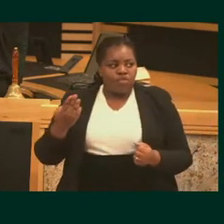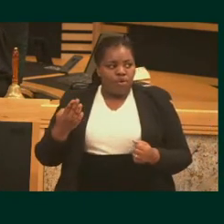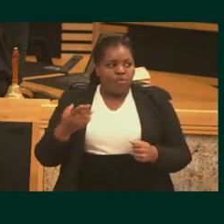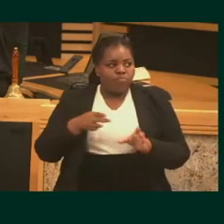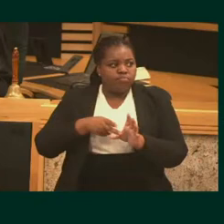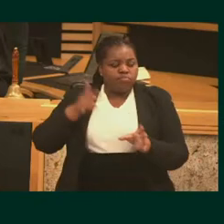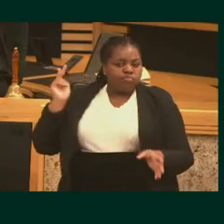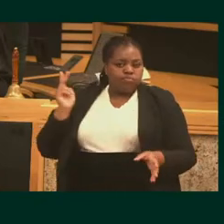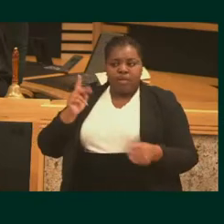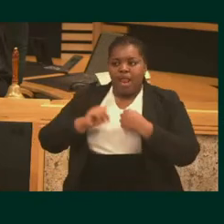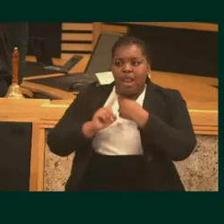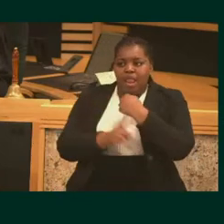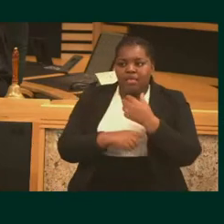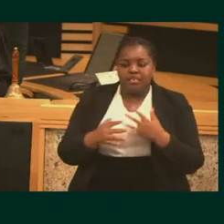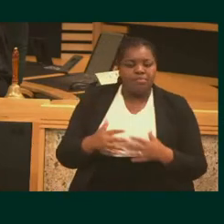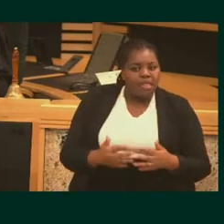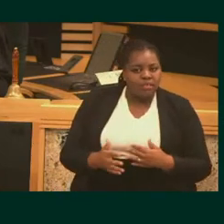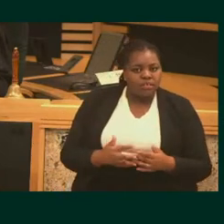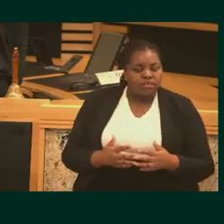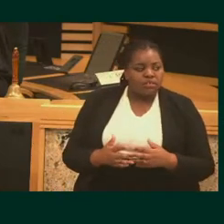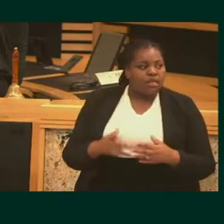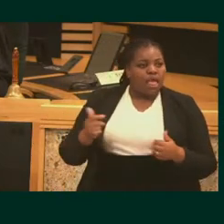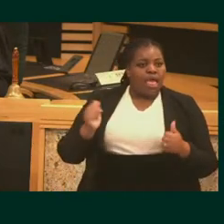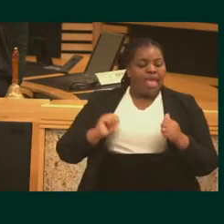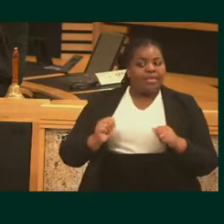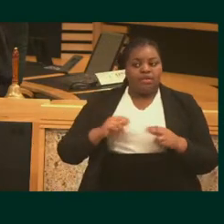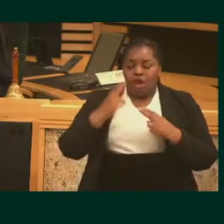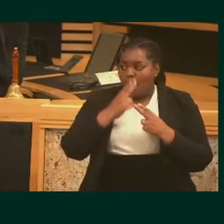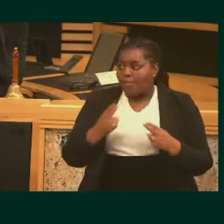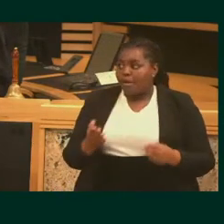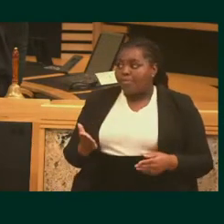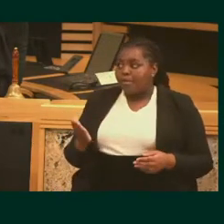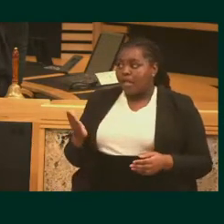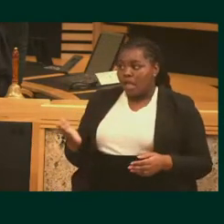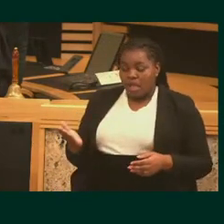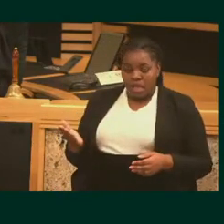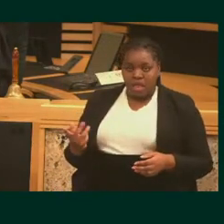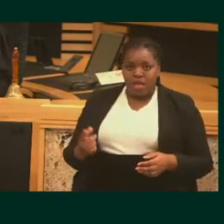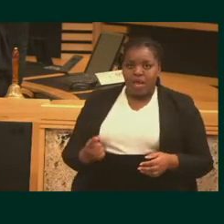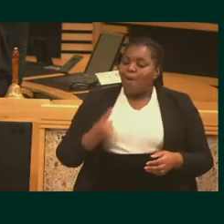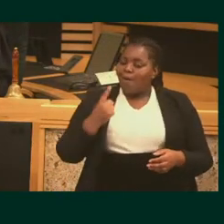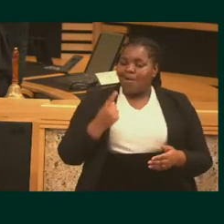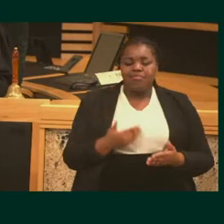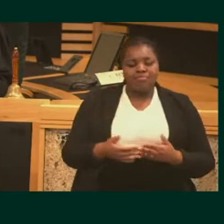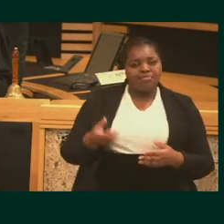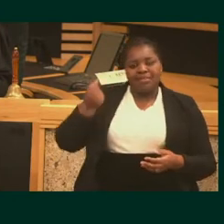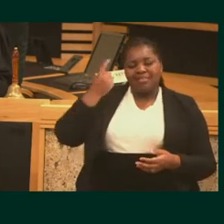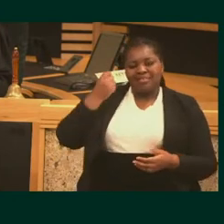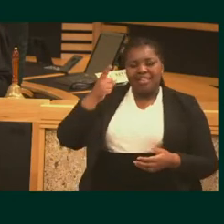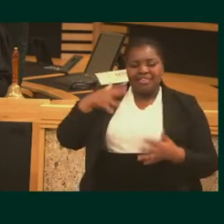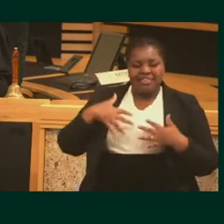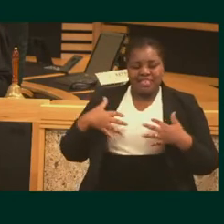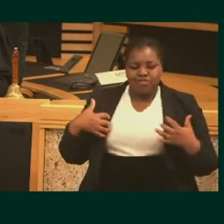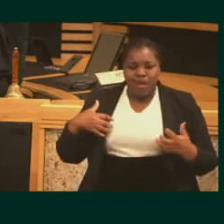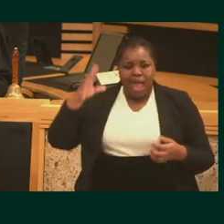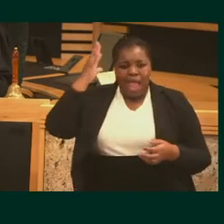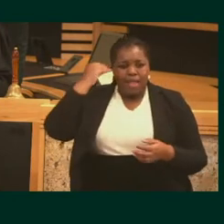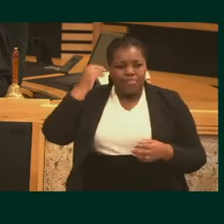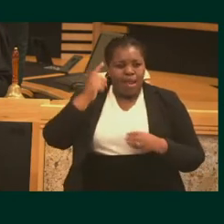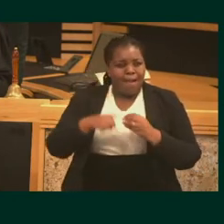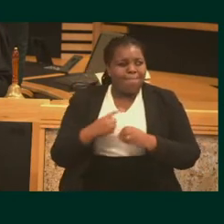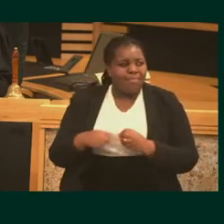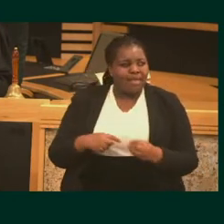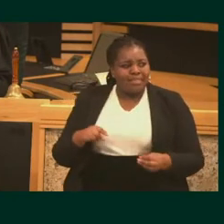at the very last minute to the acting honorable Premier in this context one can understand the anxiety experienced by this